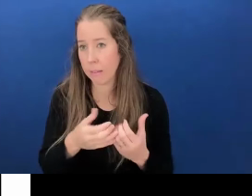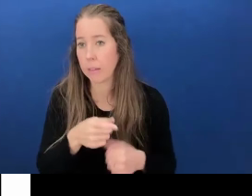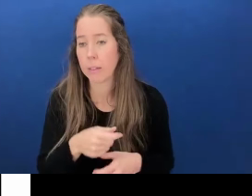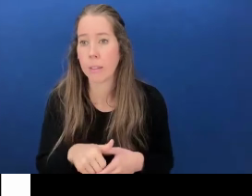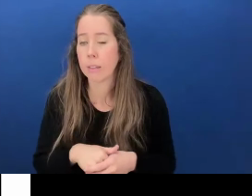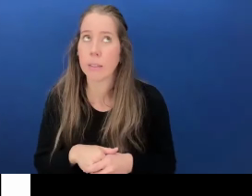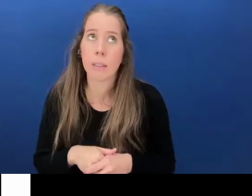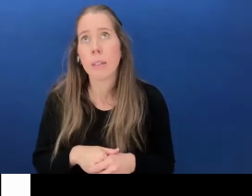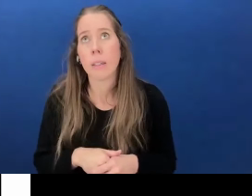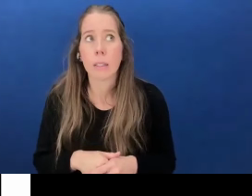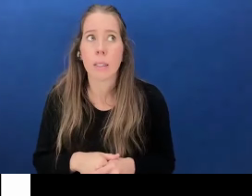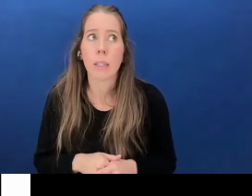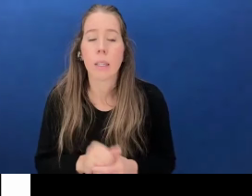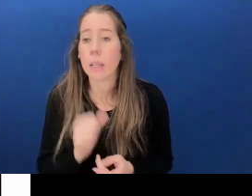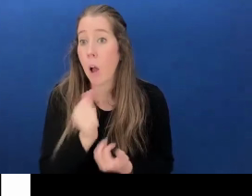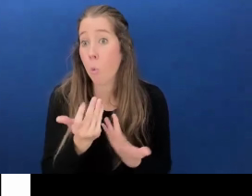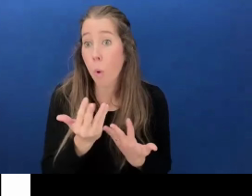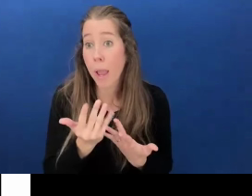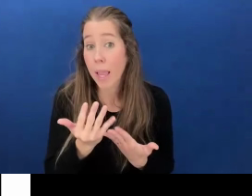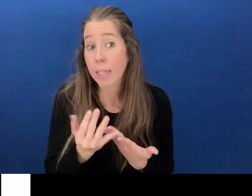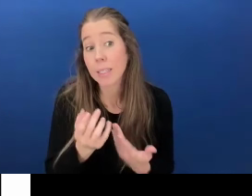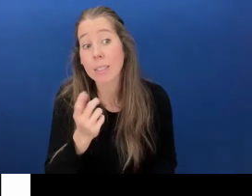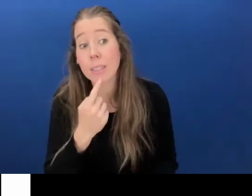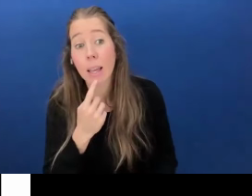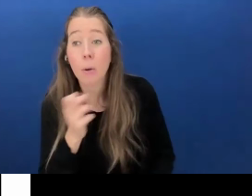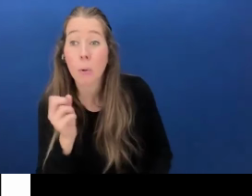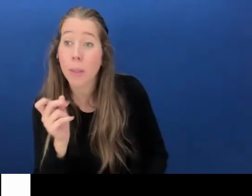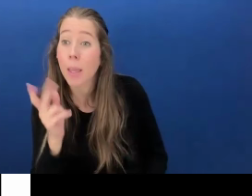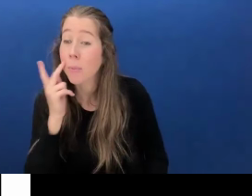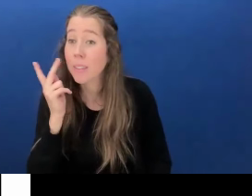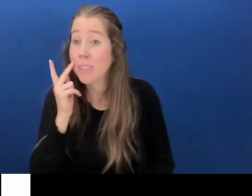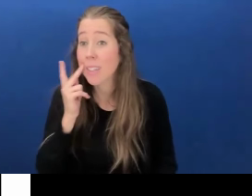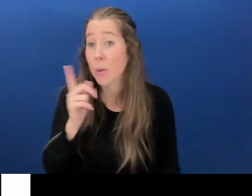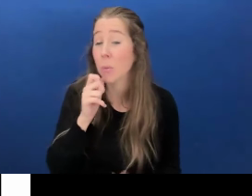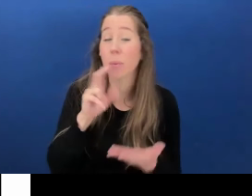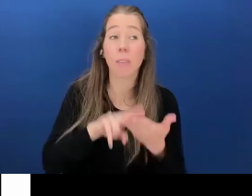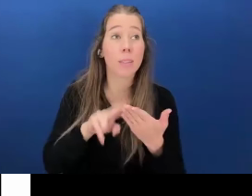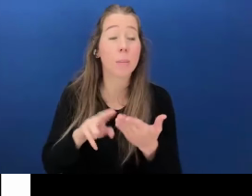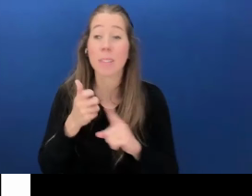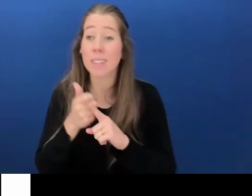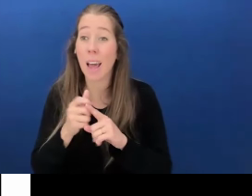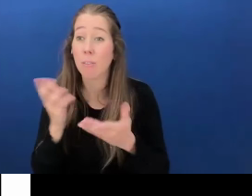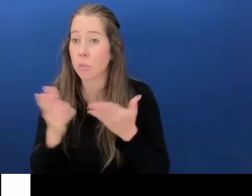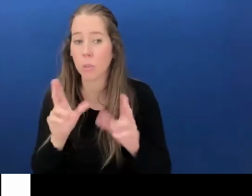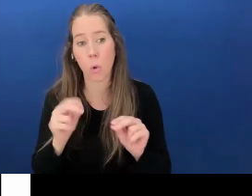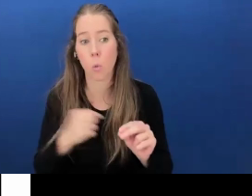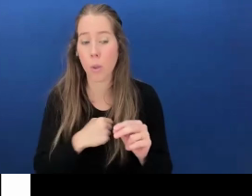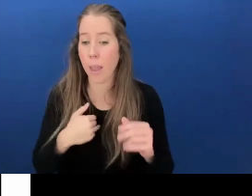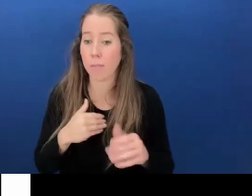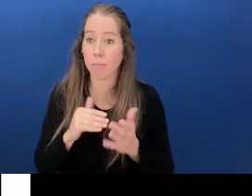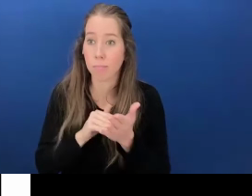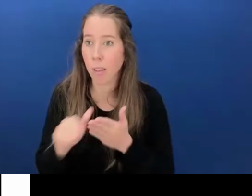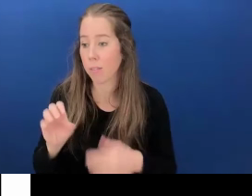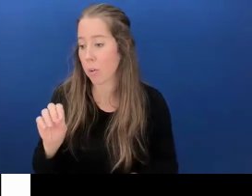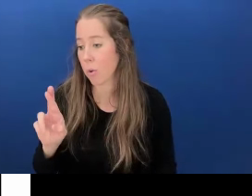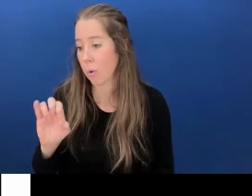It's not just waiting and saying, all right, well, we'll see who looks for our classes on self-service, but we host regular orientations